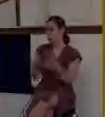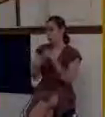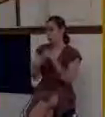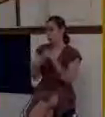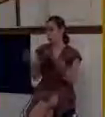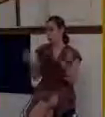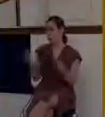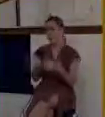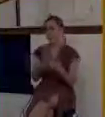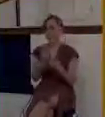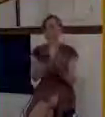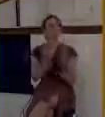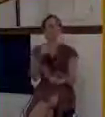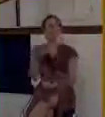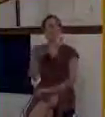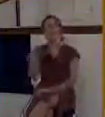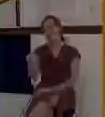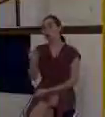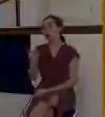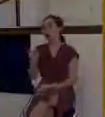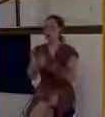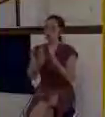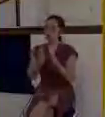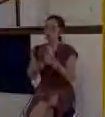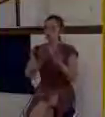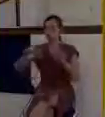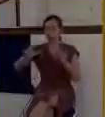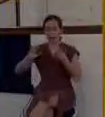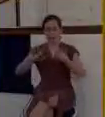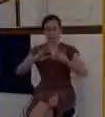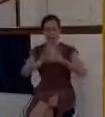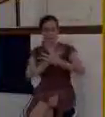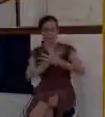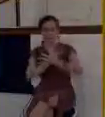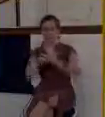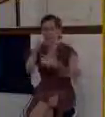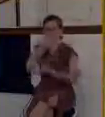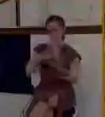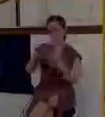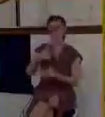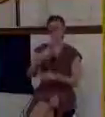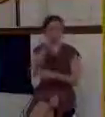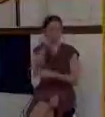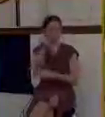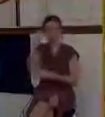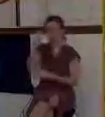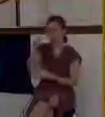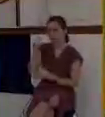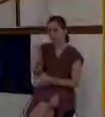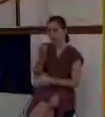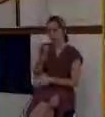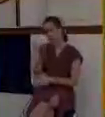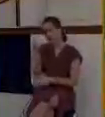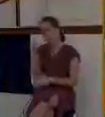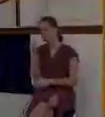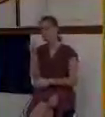the Scriptures aren't really clear on this. And no matter, I can understand why you have this confusion, because after